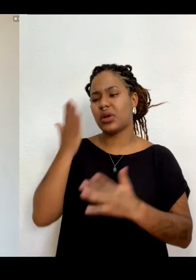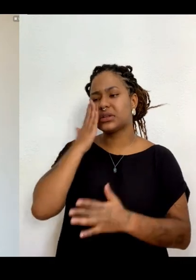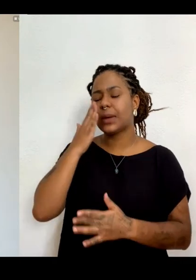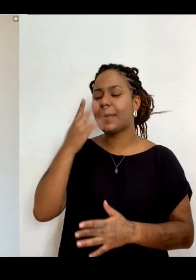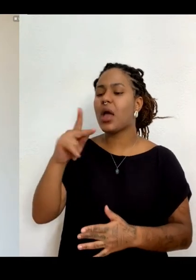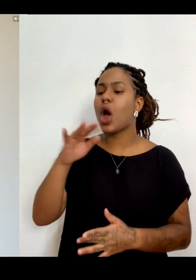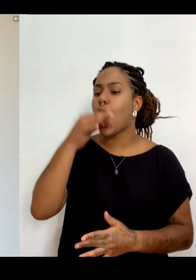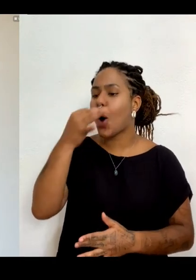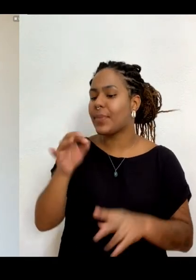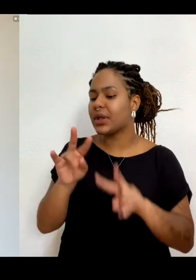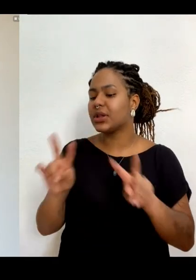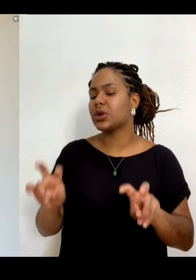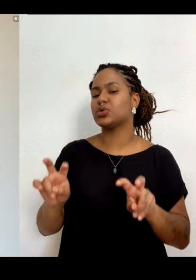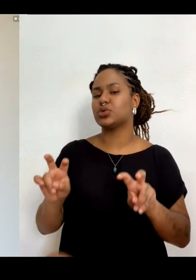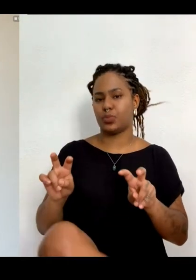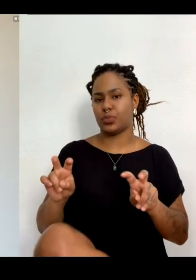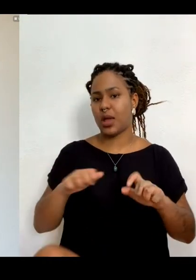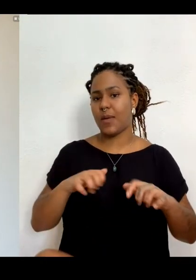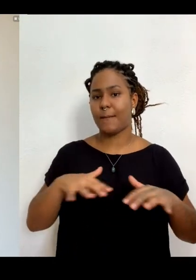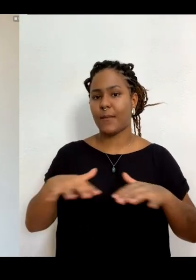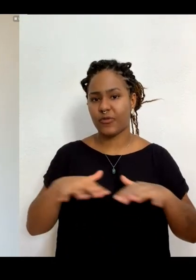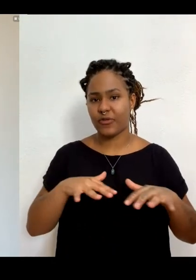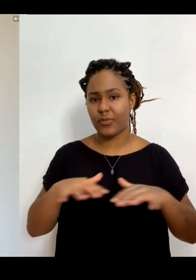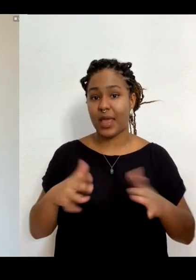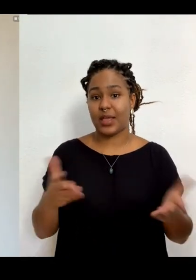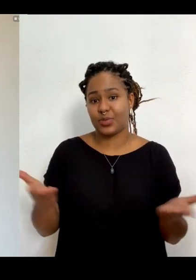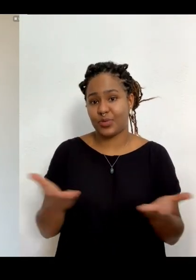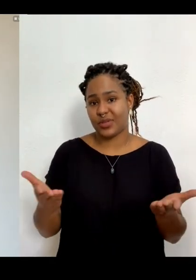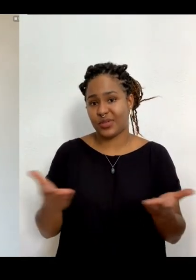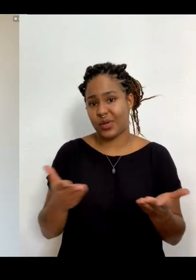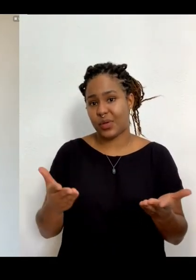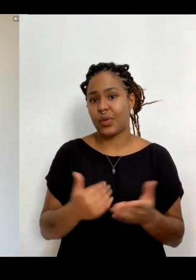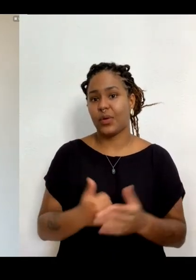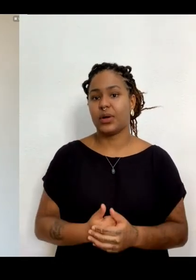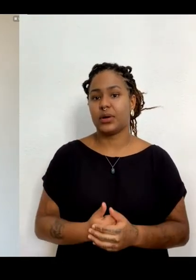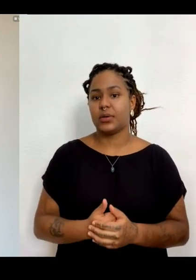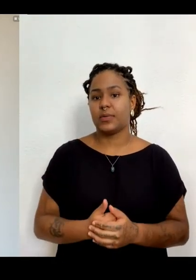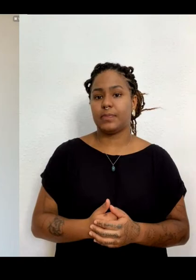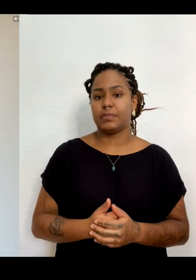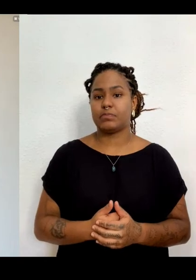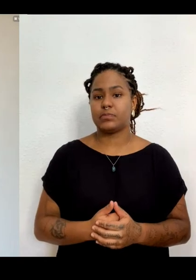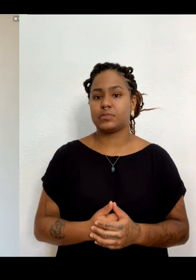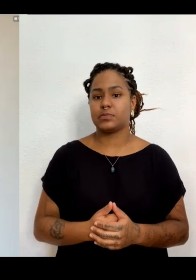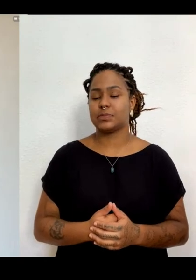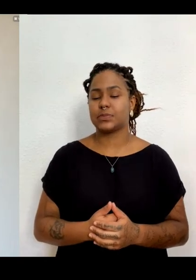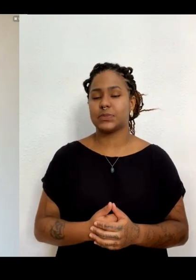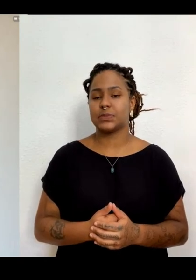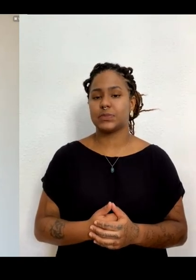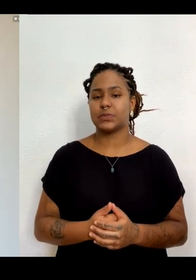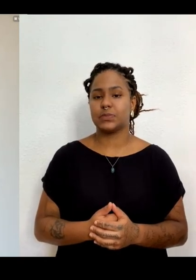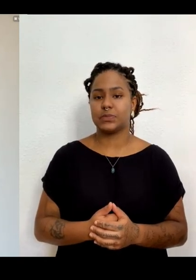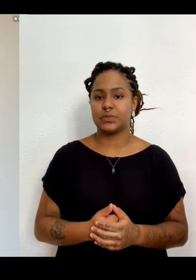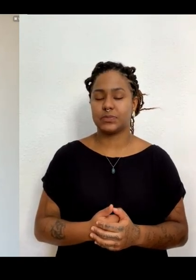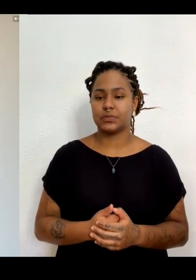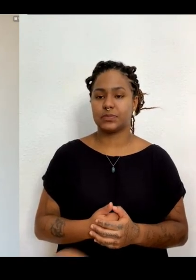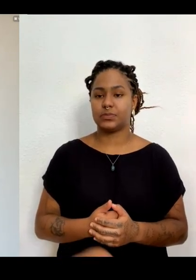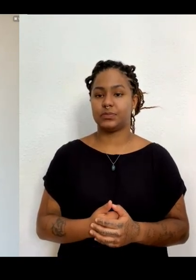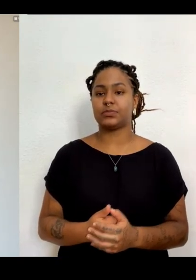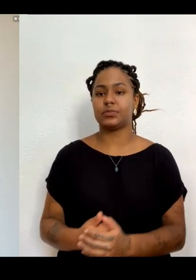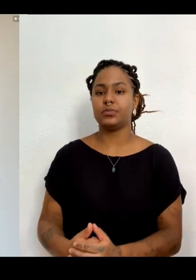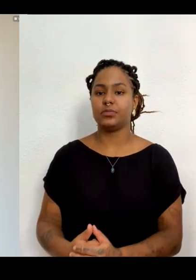to um have um let's say non-humans Rivers forests mountains